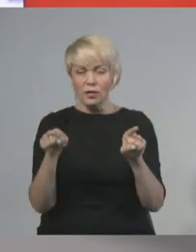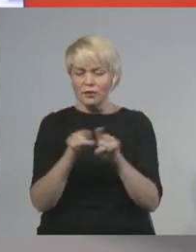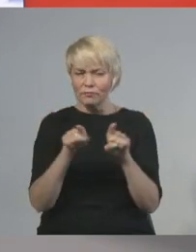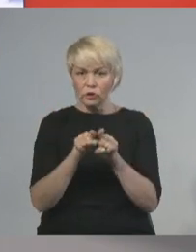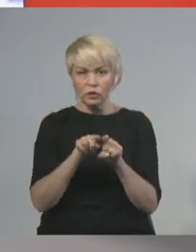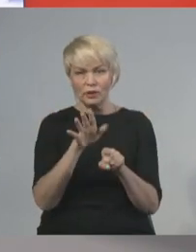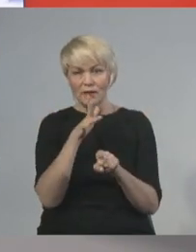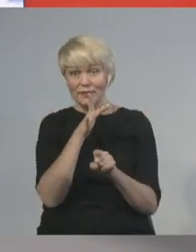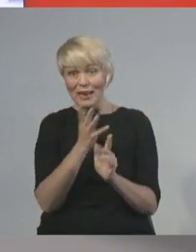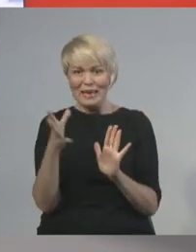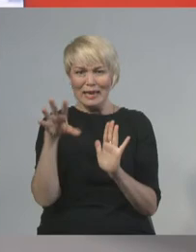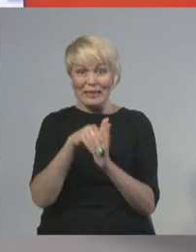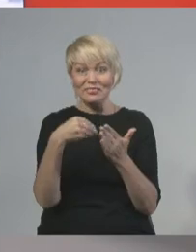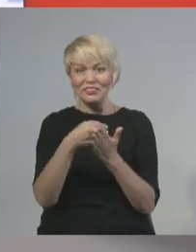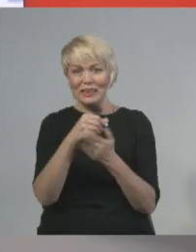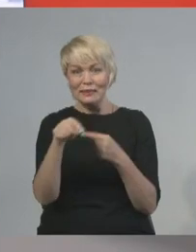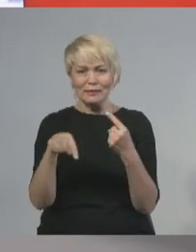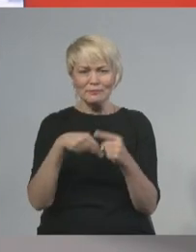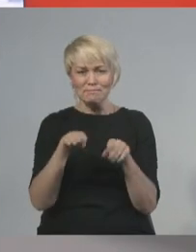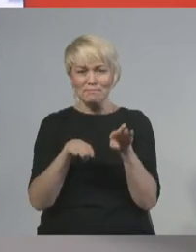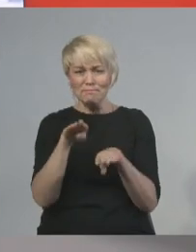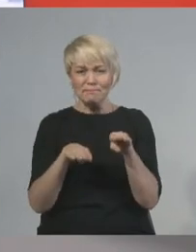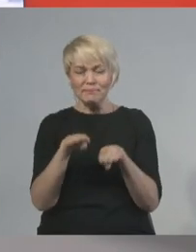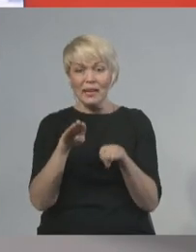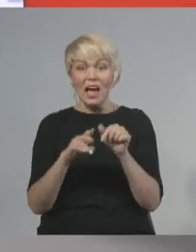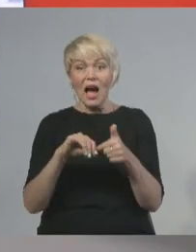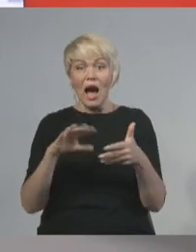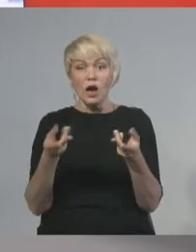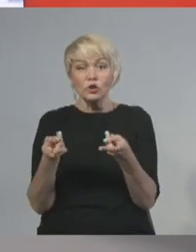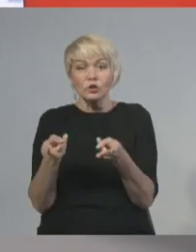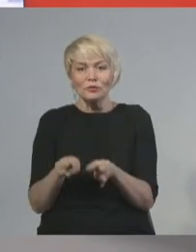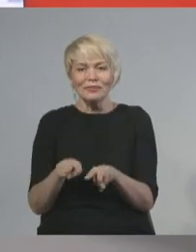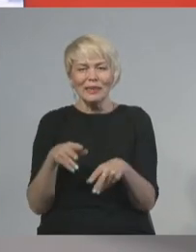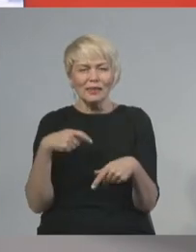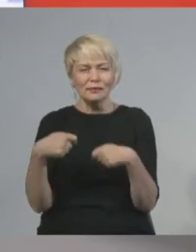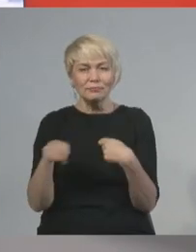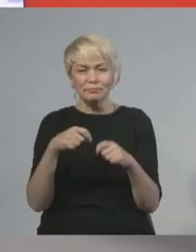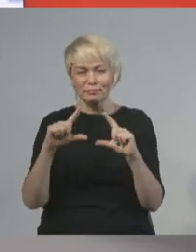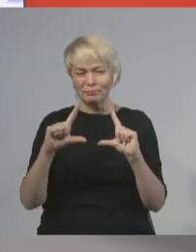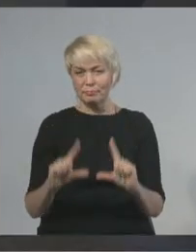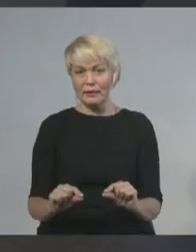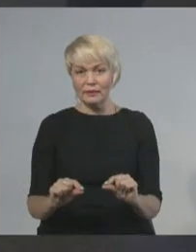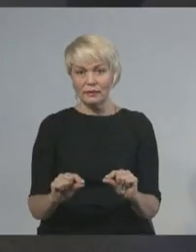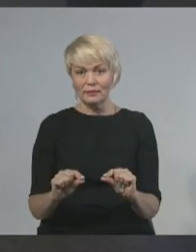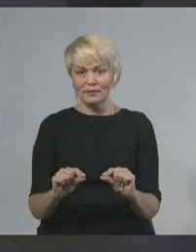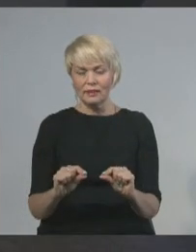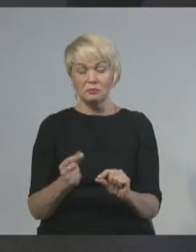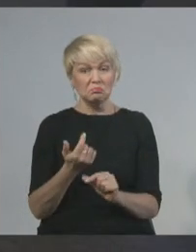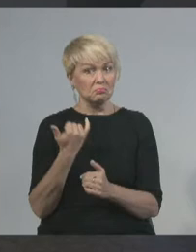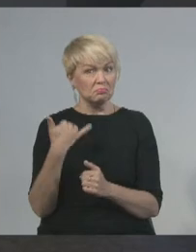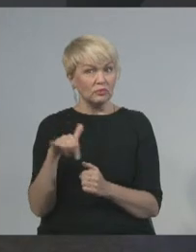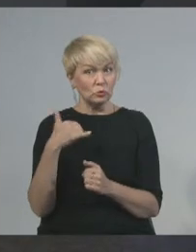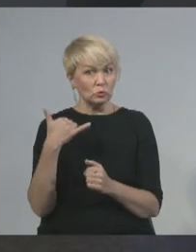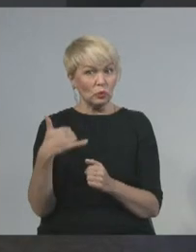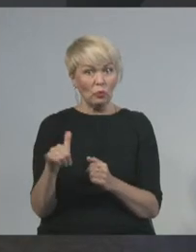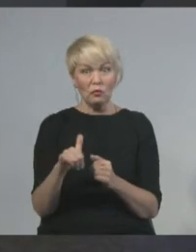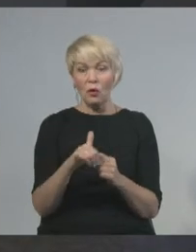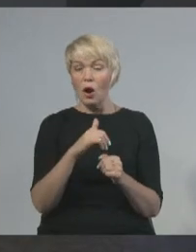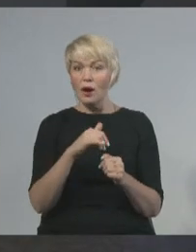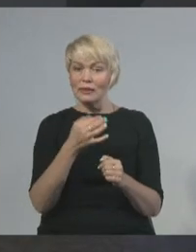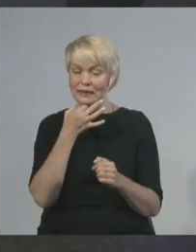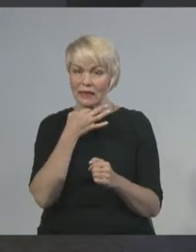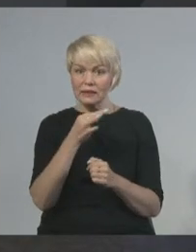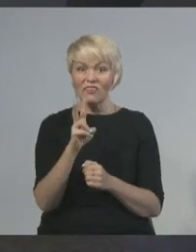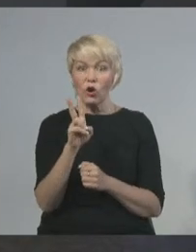good content and also fit in the budget that you have given the sales drop